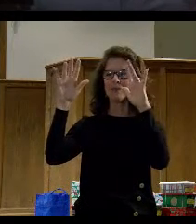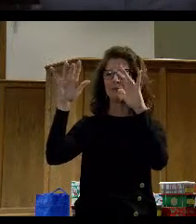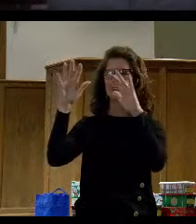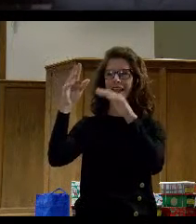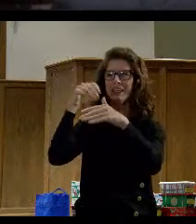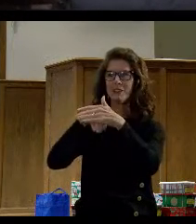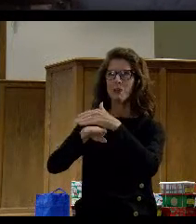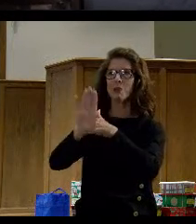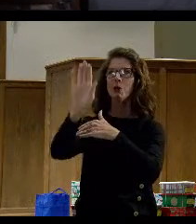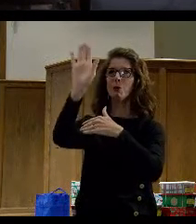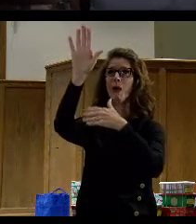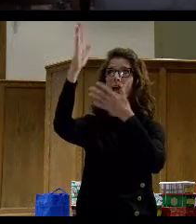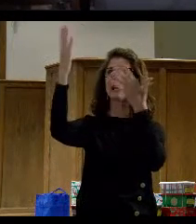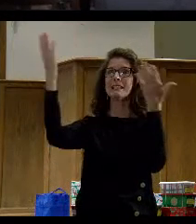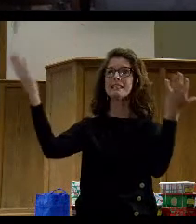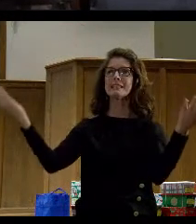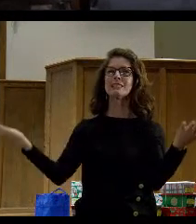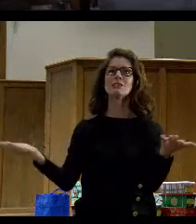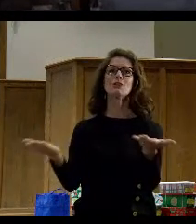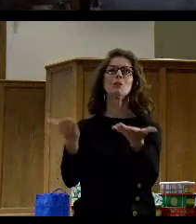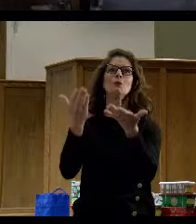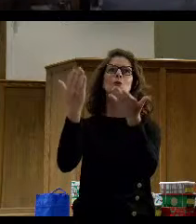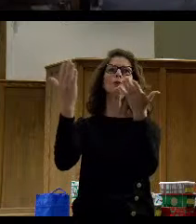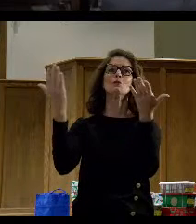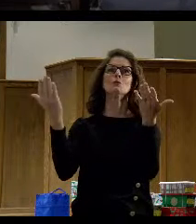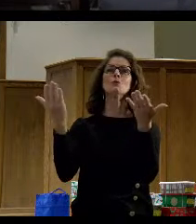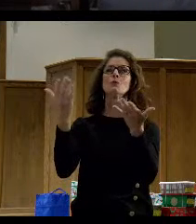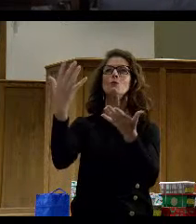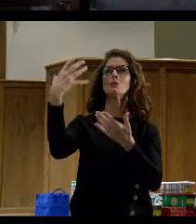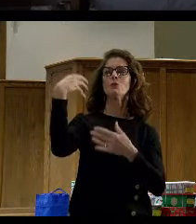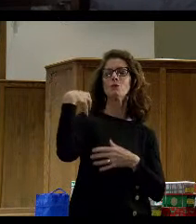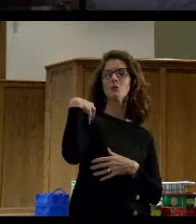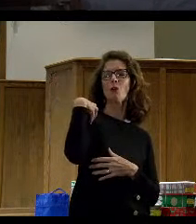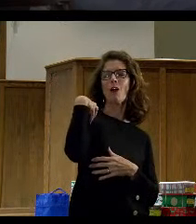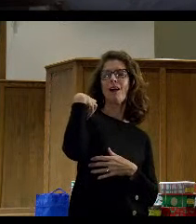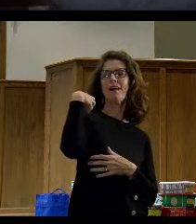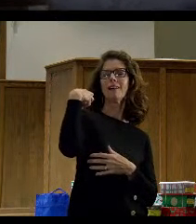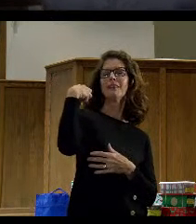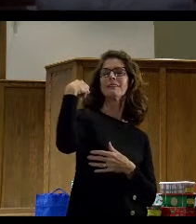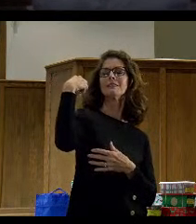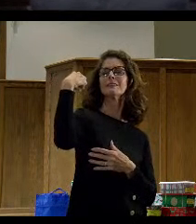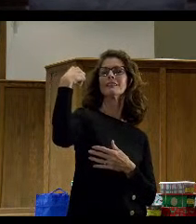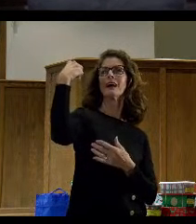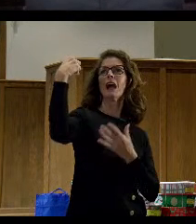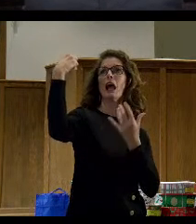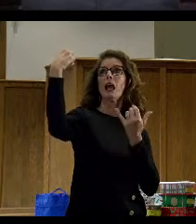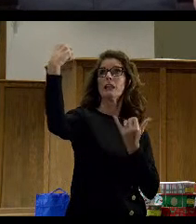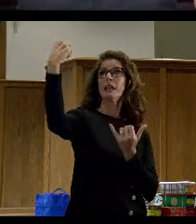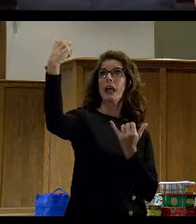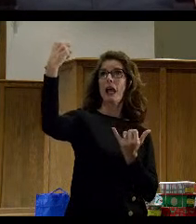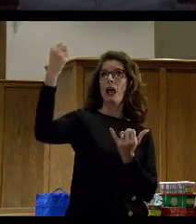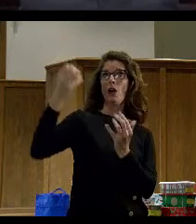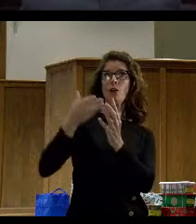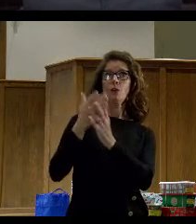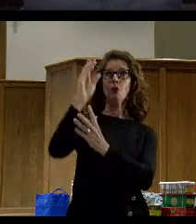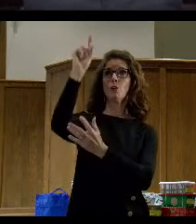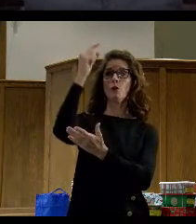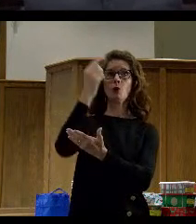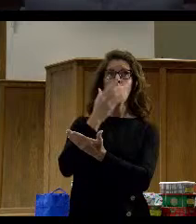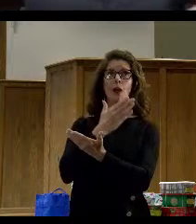come. Into your presence you draw us, and now by your grace